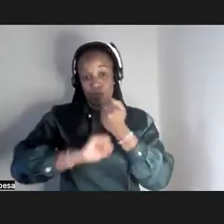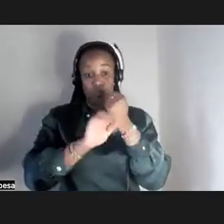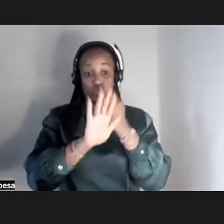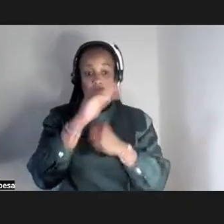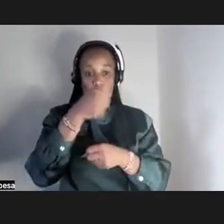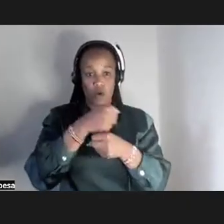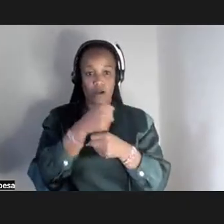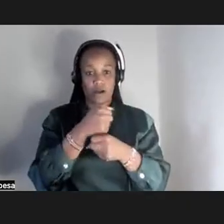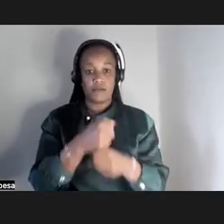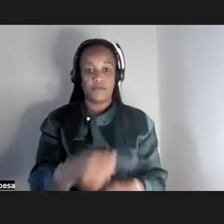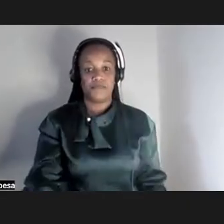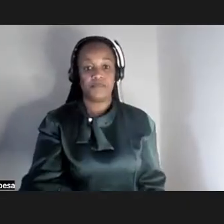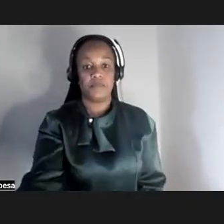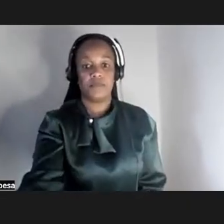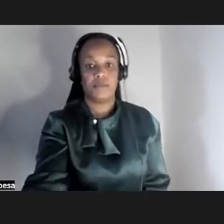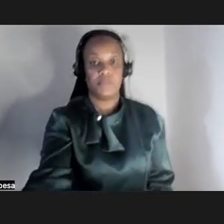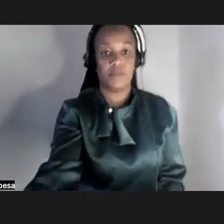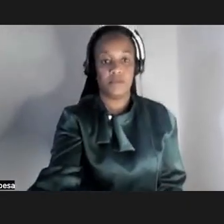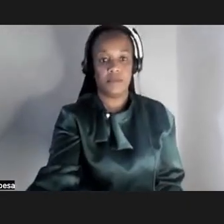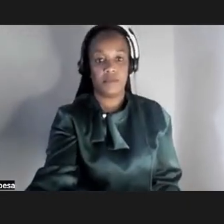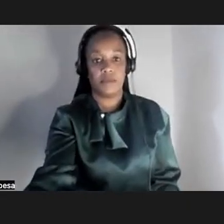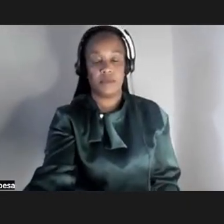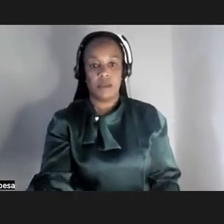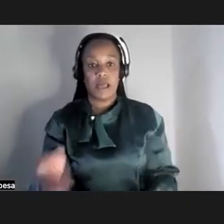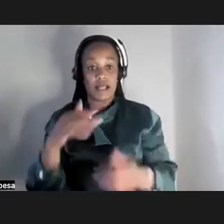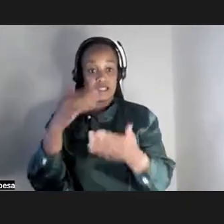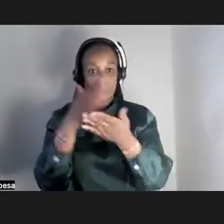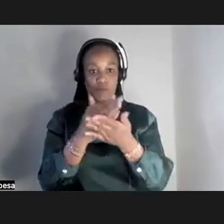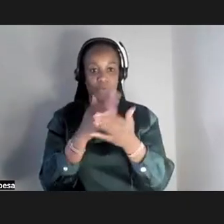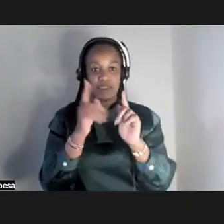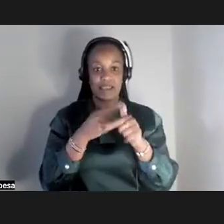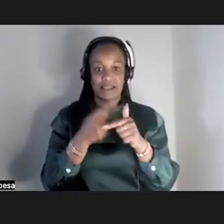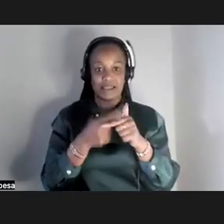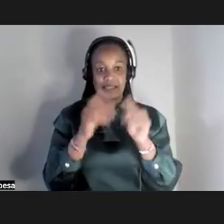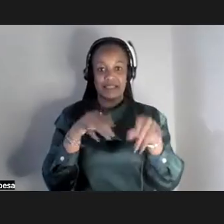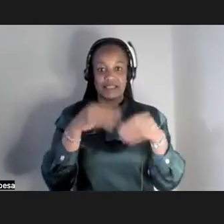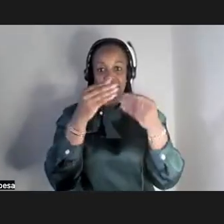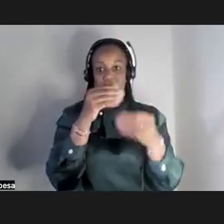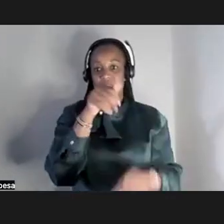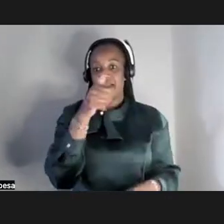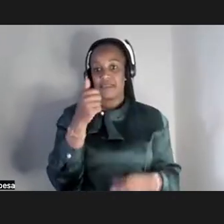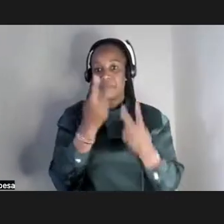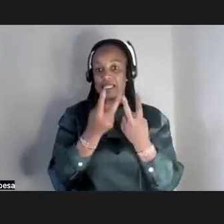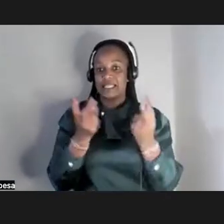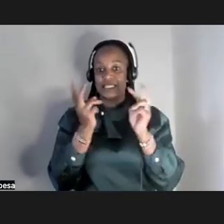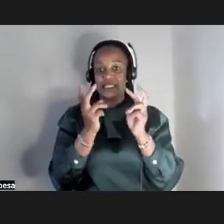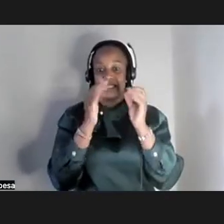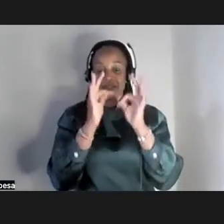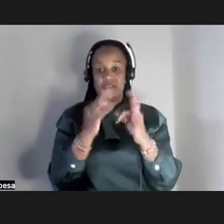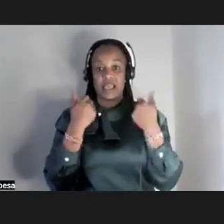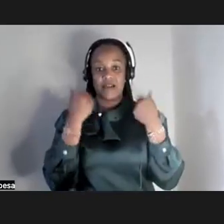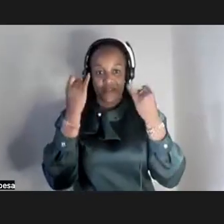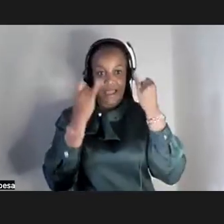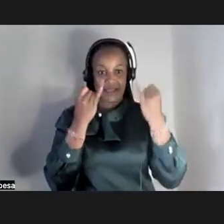will stop and pass to Professor Kimani first, and then let the other panelists come in if they have inputs as well.